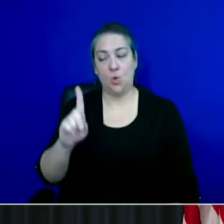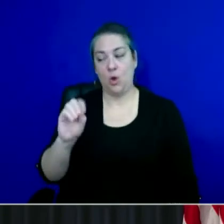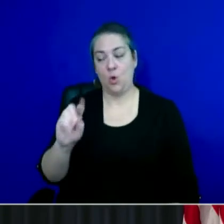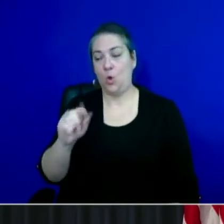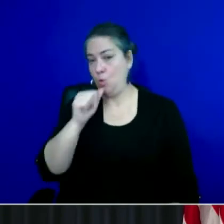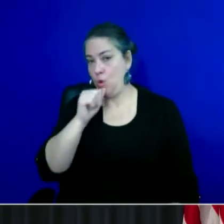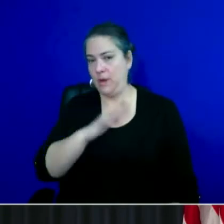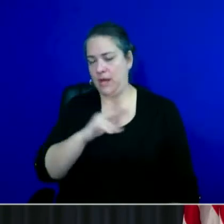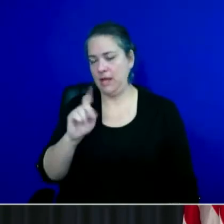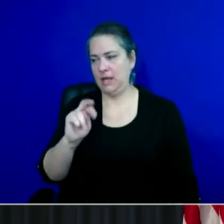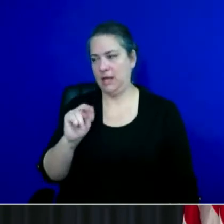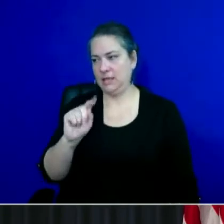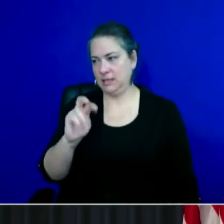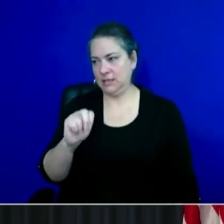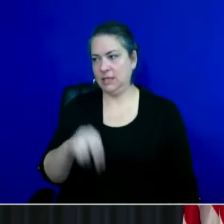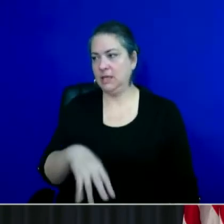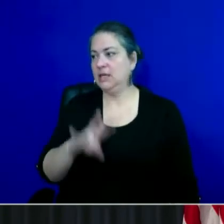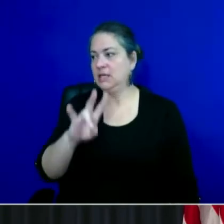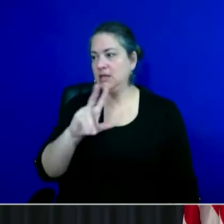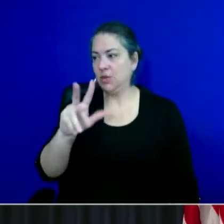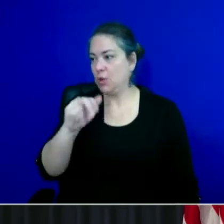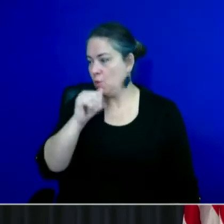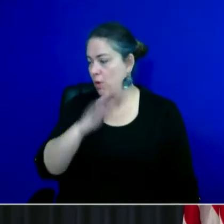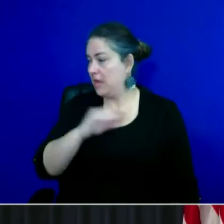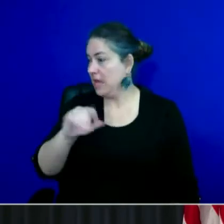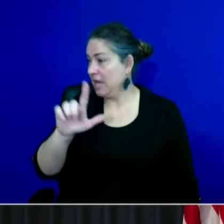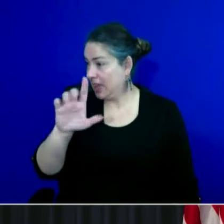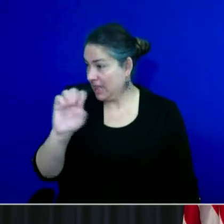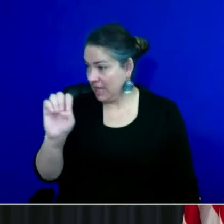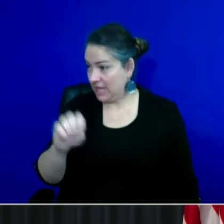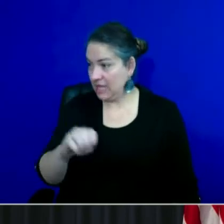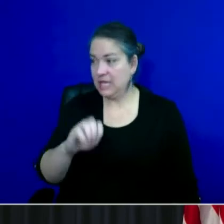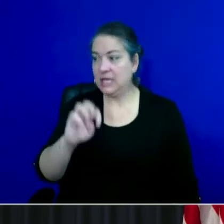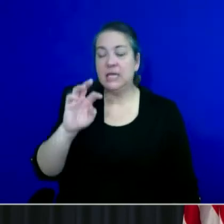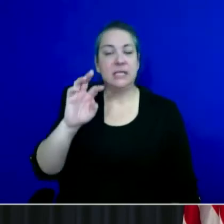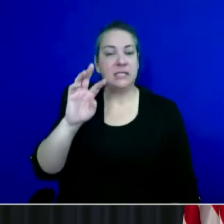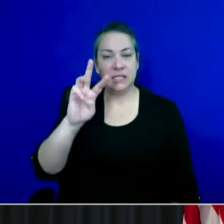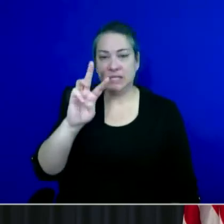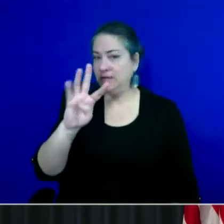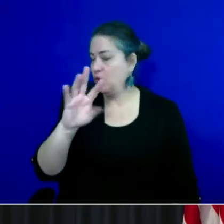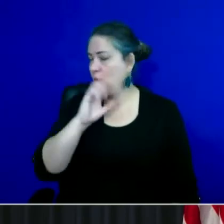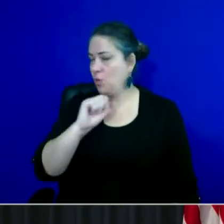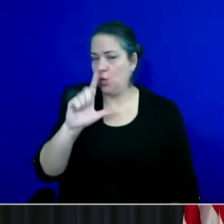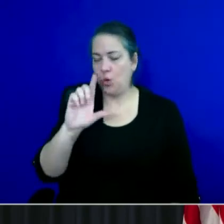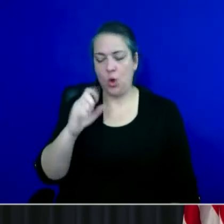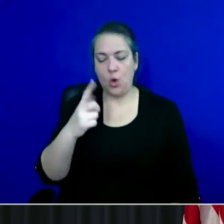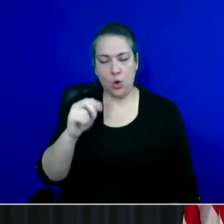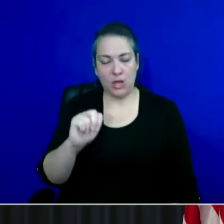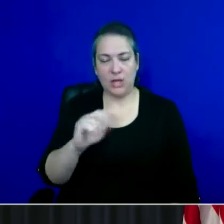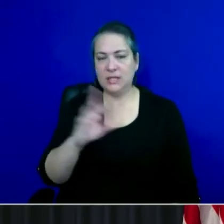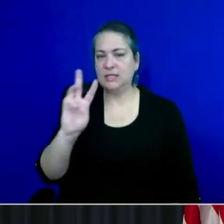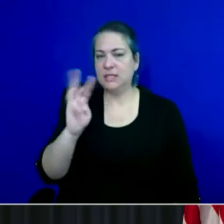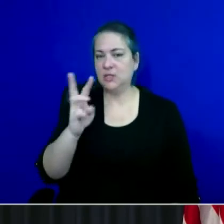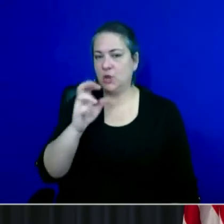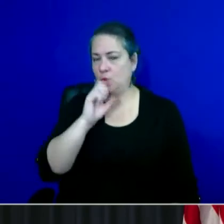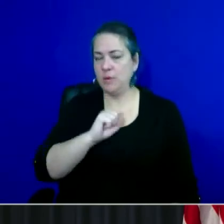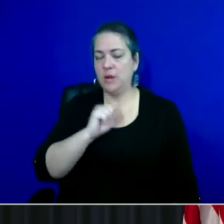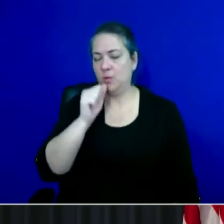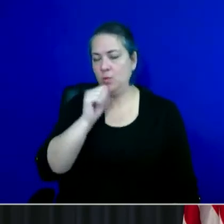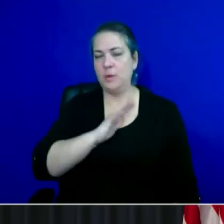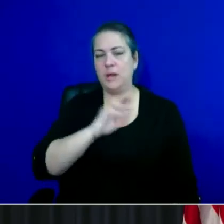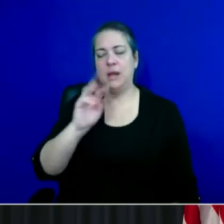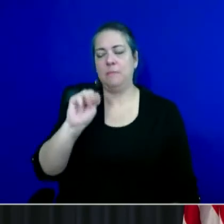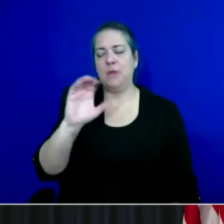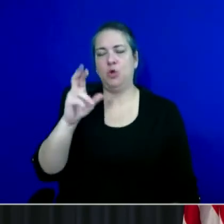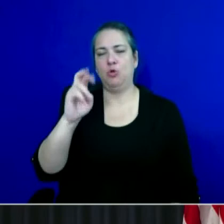a 73-year-old woman in Lee, a 64-year-old woman in Logan, a 60-year-old woman in McCreary, a